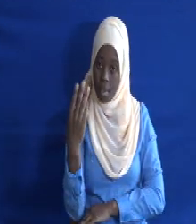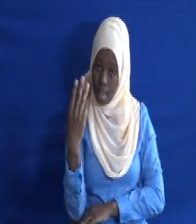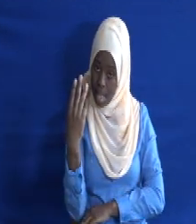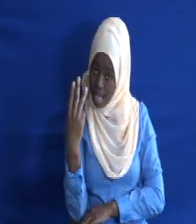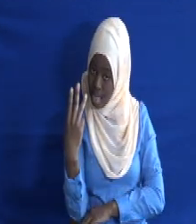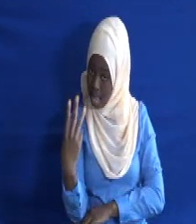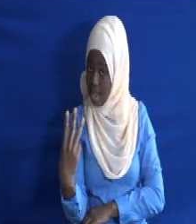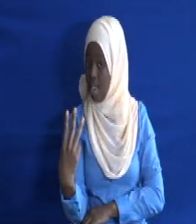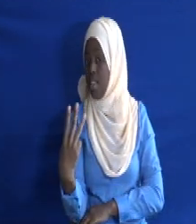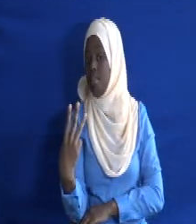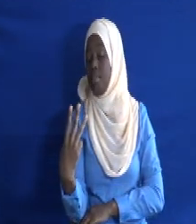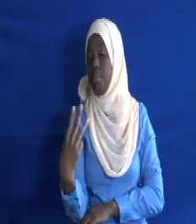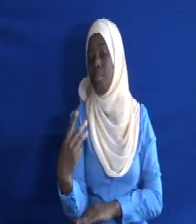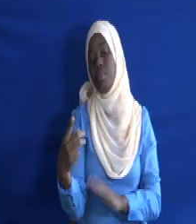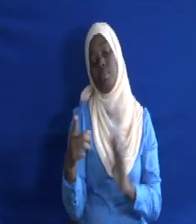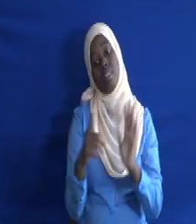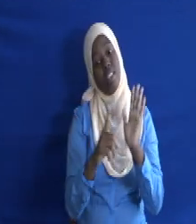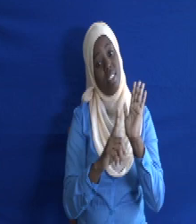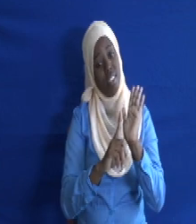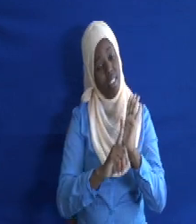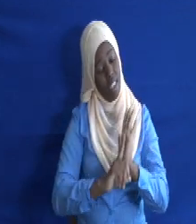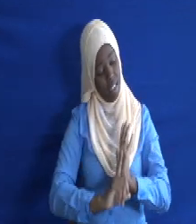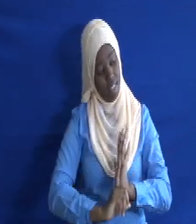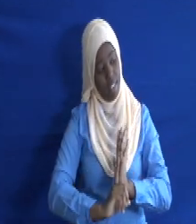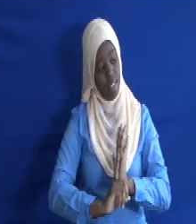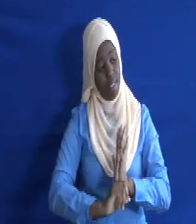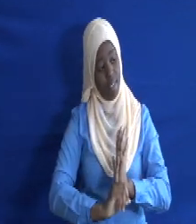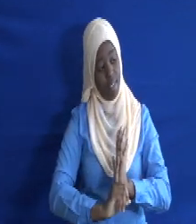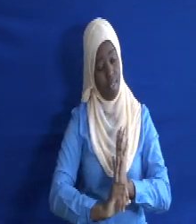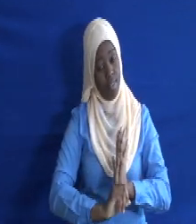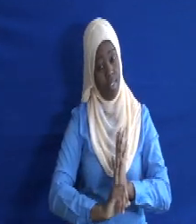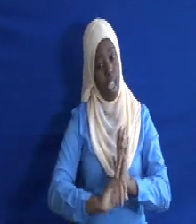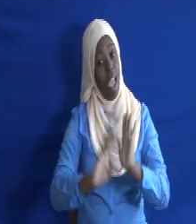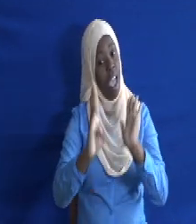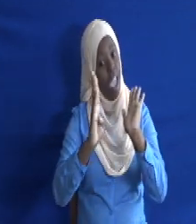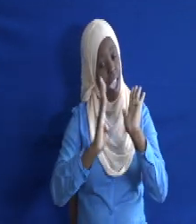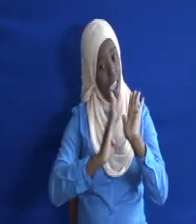good, and then 6, then